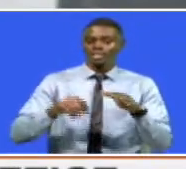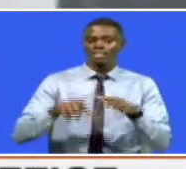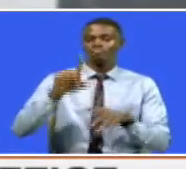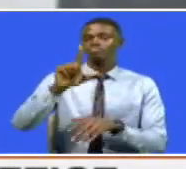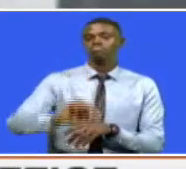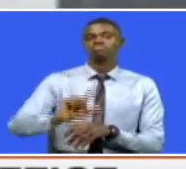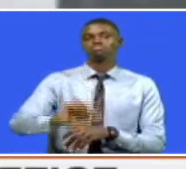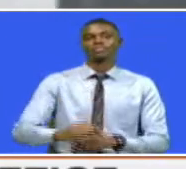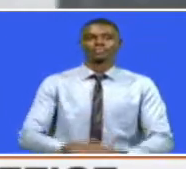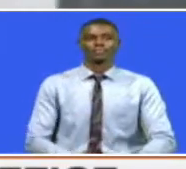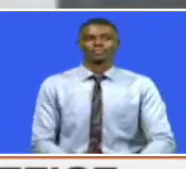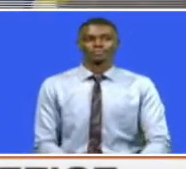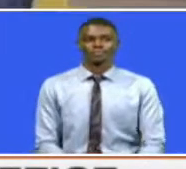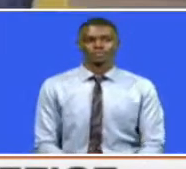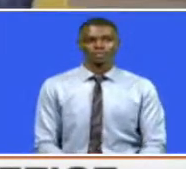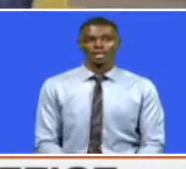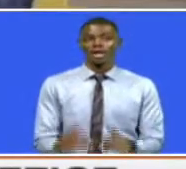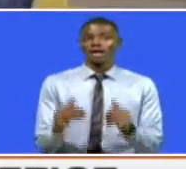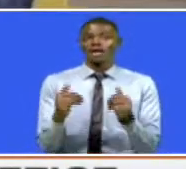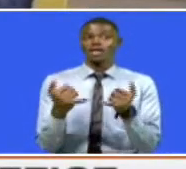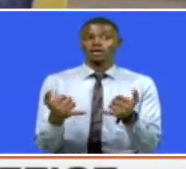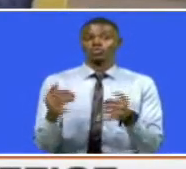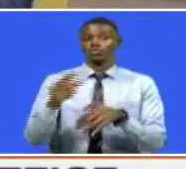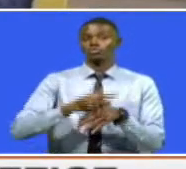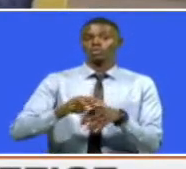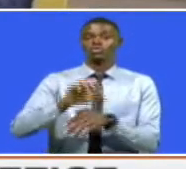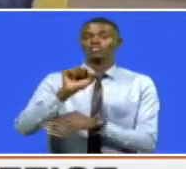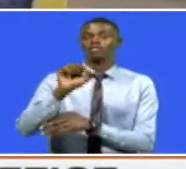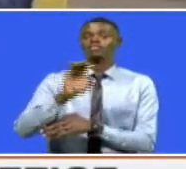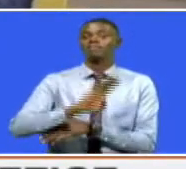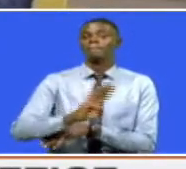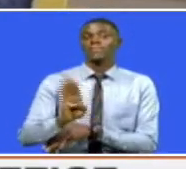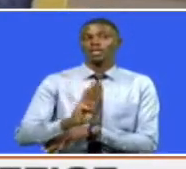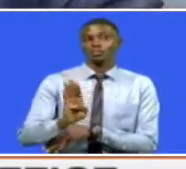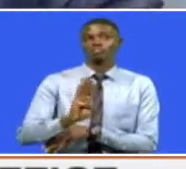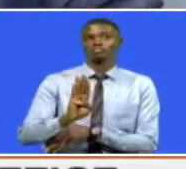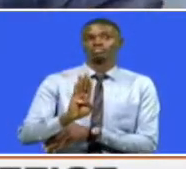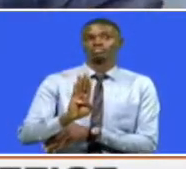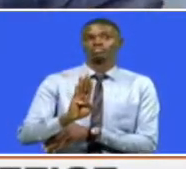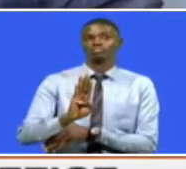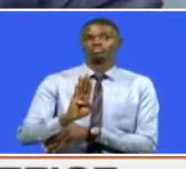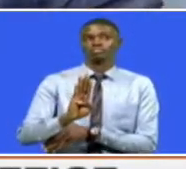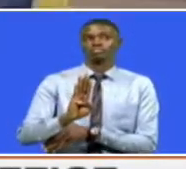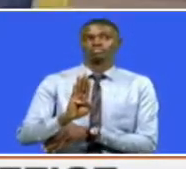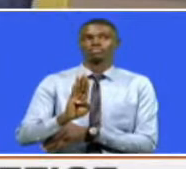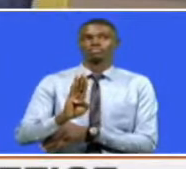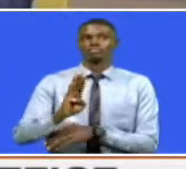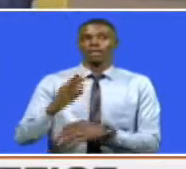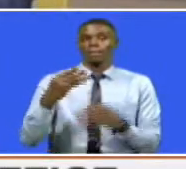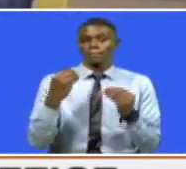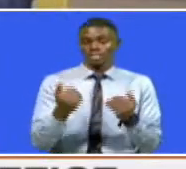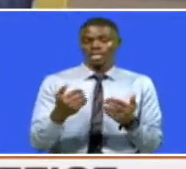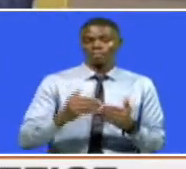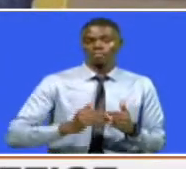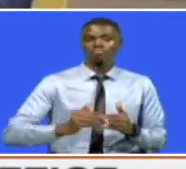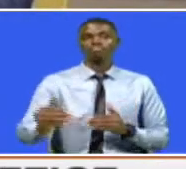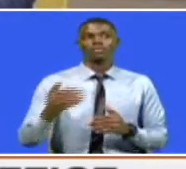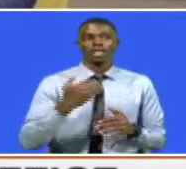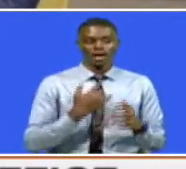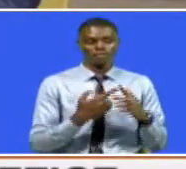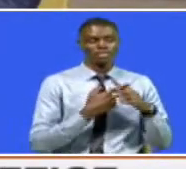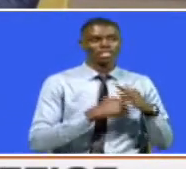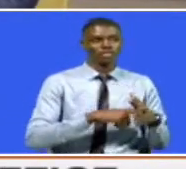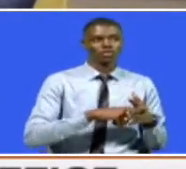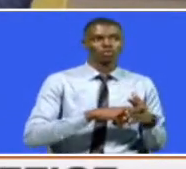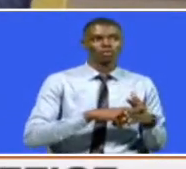price? So far, we have spent about 5 billion shillings in that capital injection. And how much going forward? Because there is an initial batch